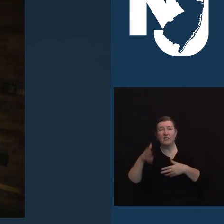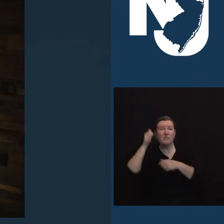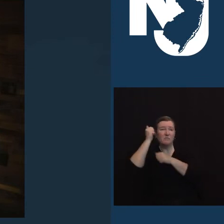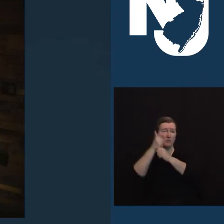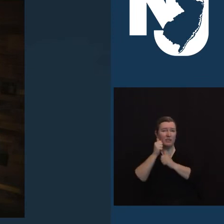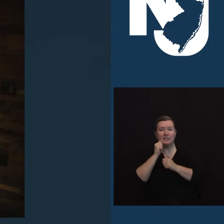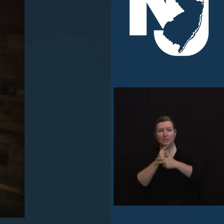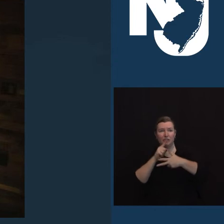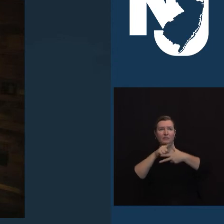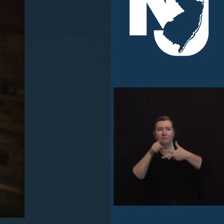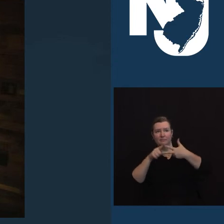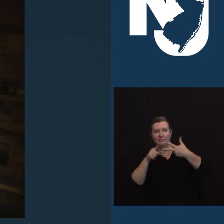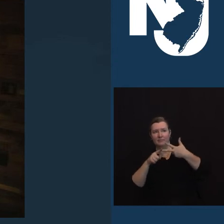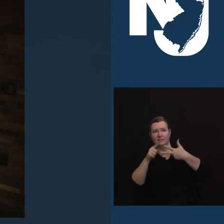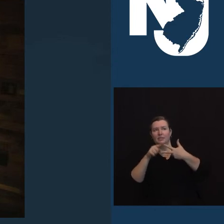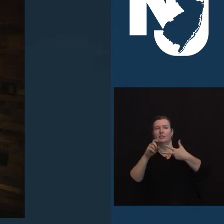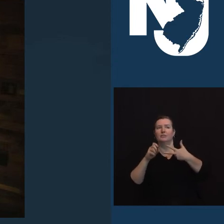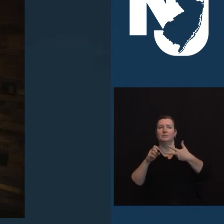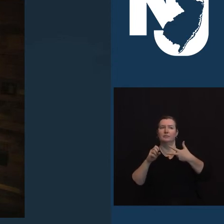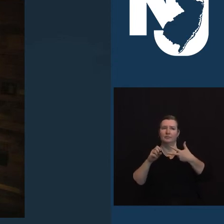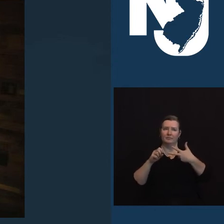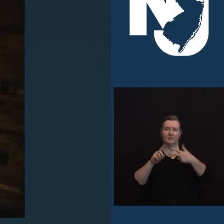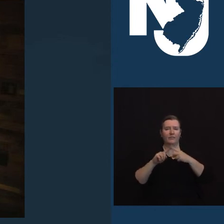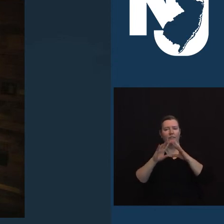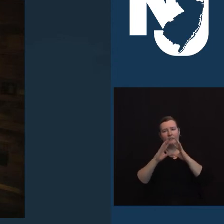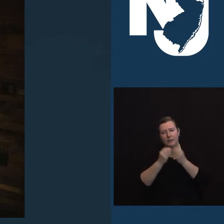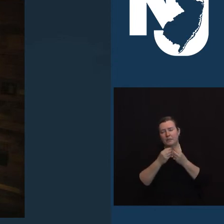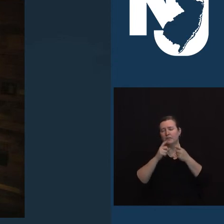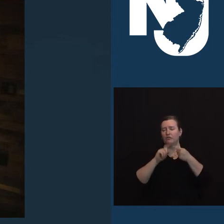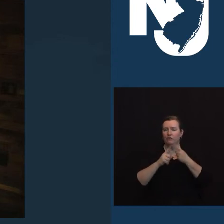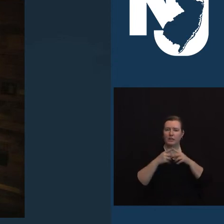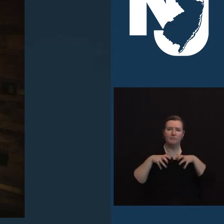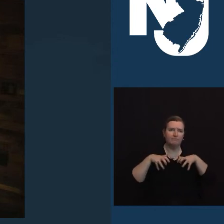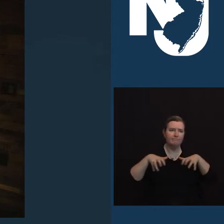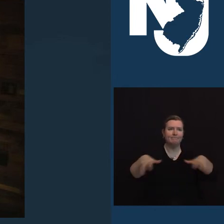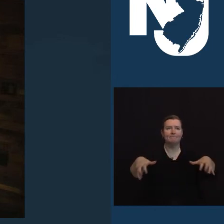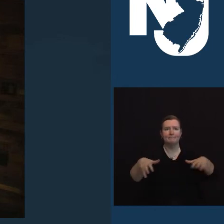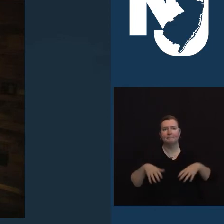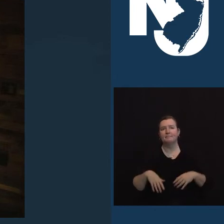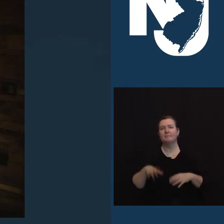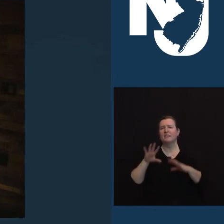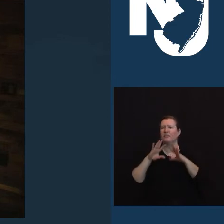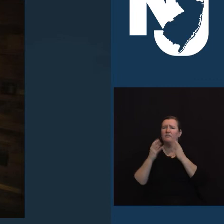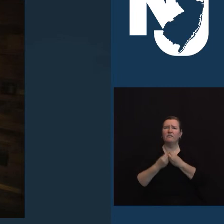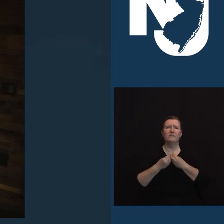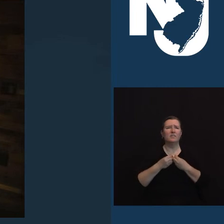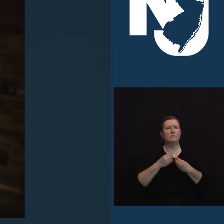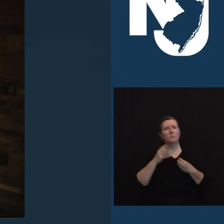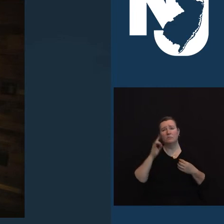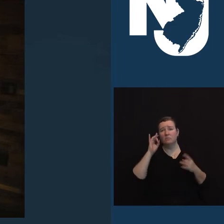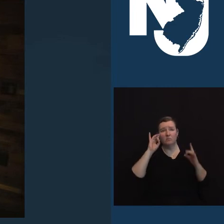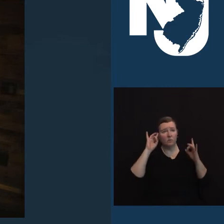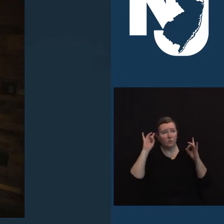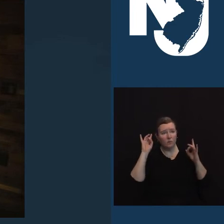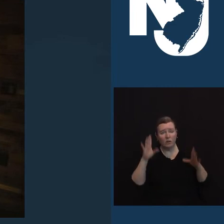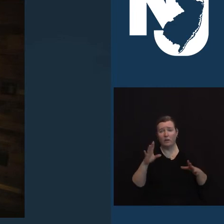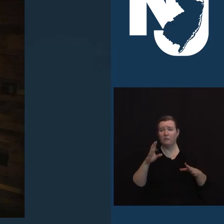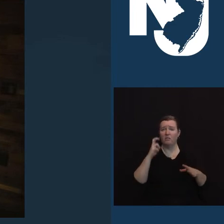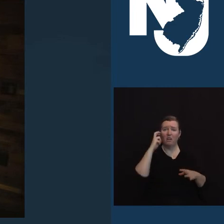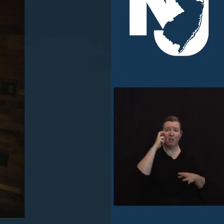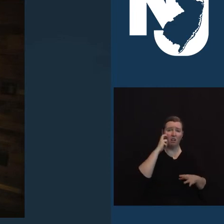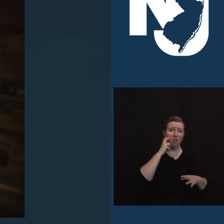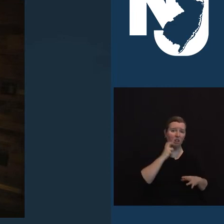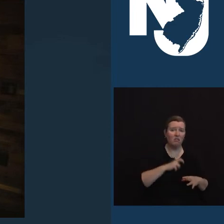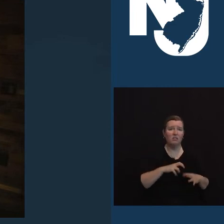family and friends. But the Luna family has gone through hell and back. TJ's mom, Ruth, passed away last